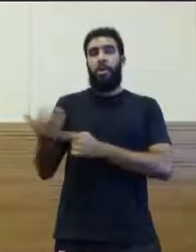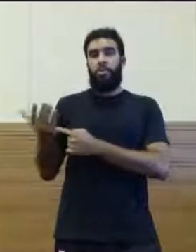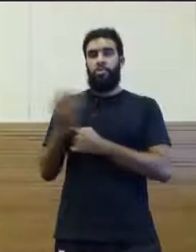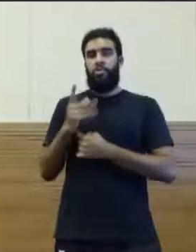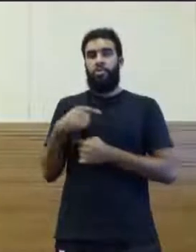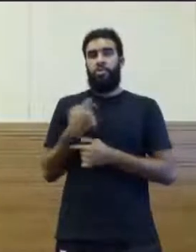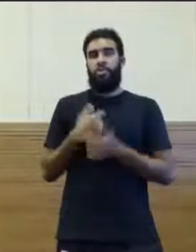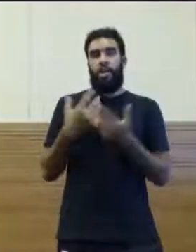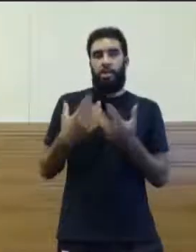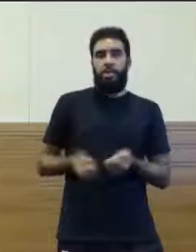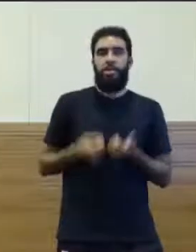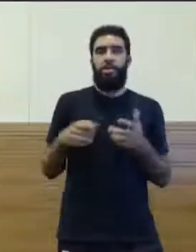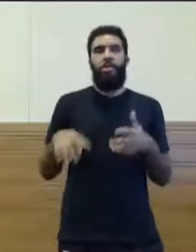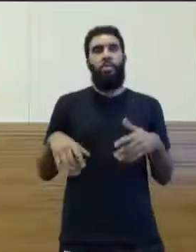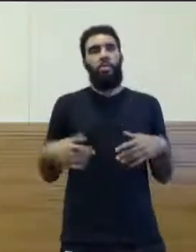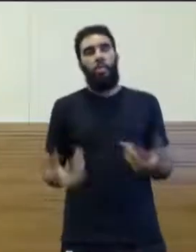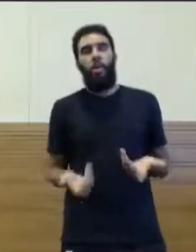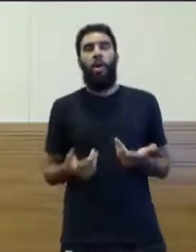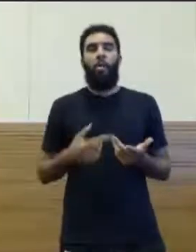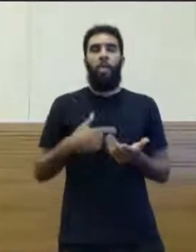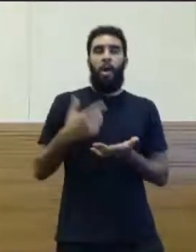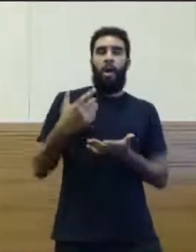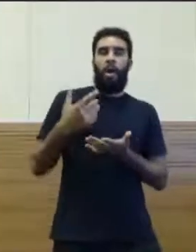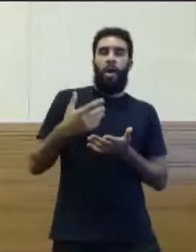of what would be the comprehension,